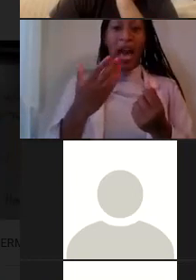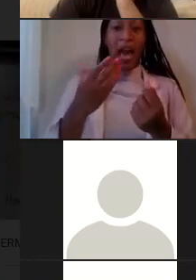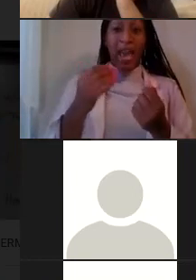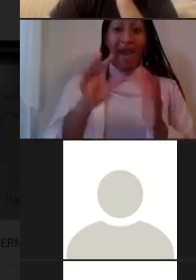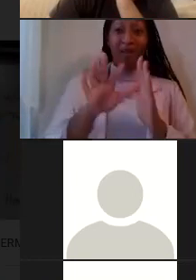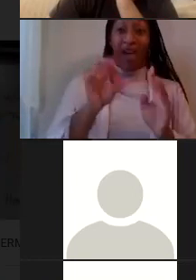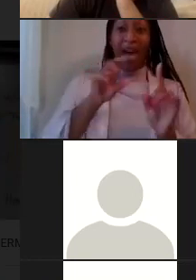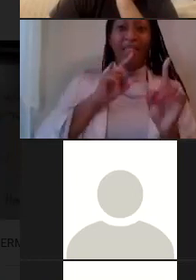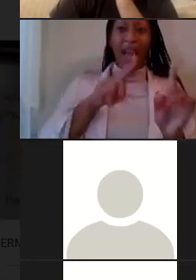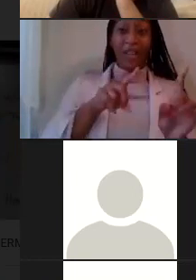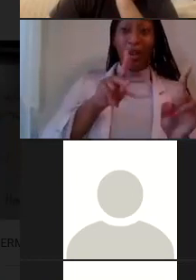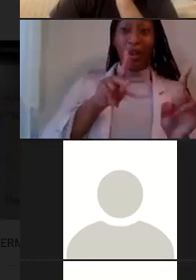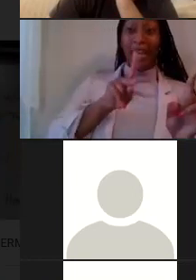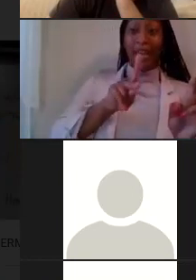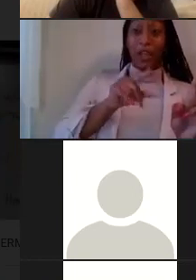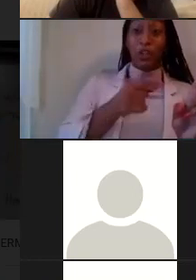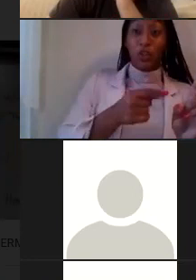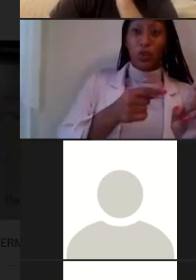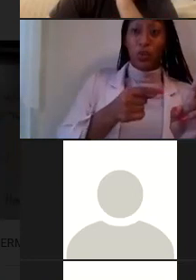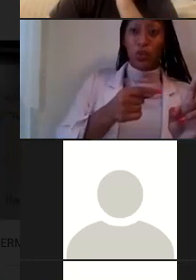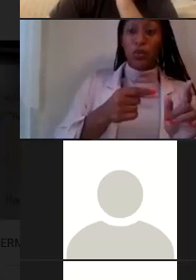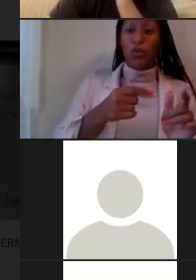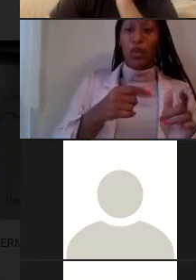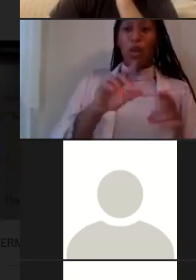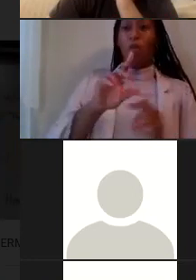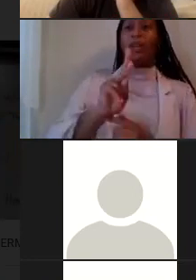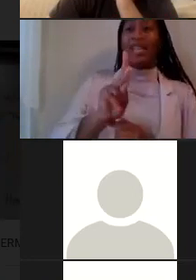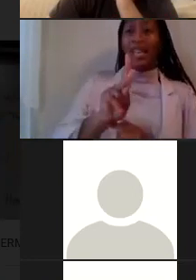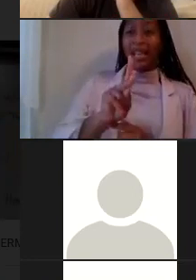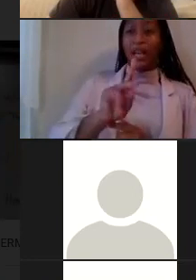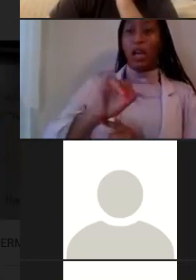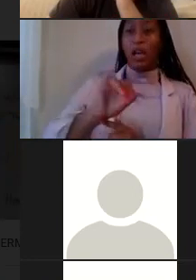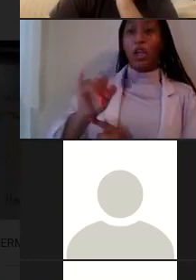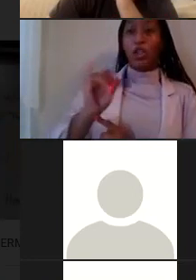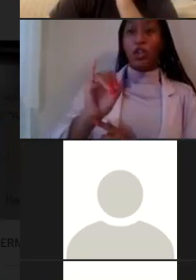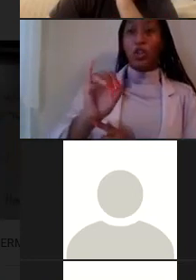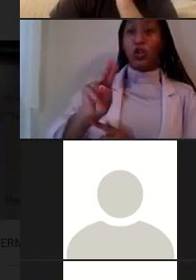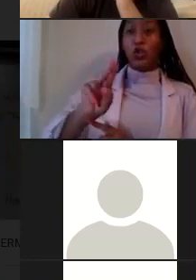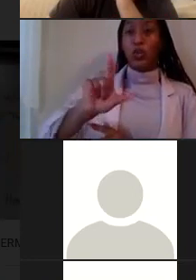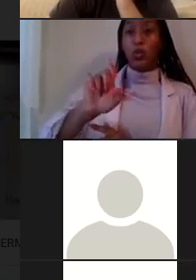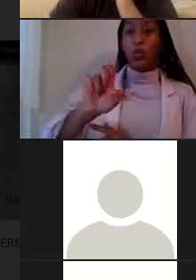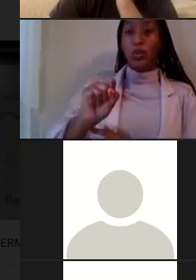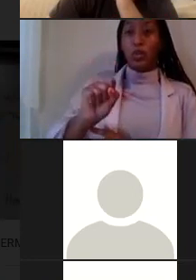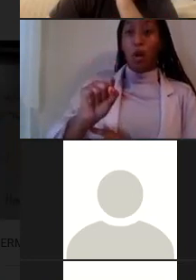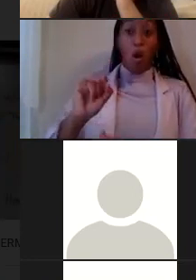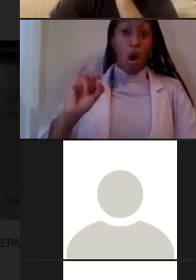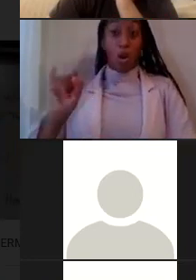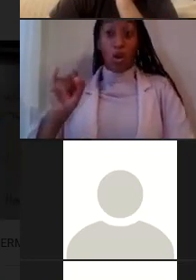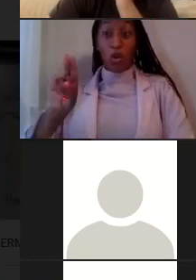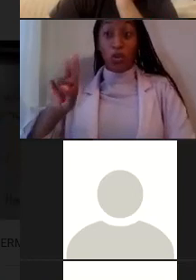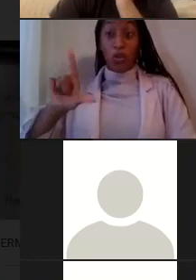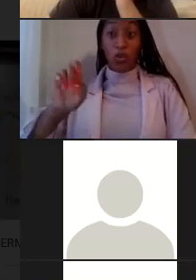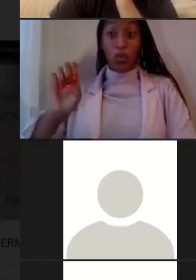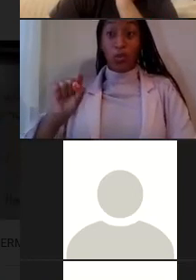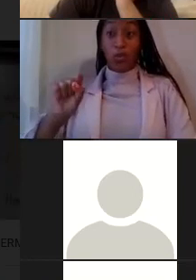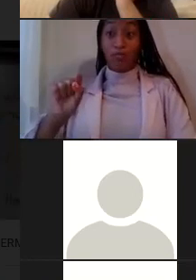is, I mean, that's, you know, potato, right? As long as you set it up and solve